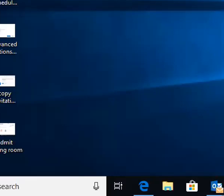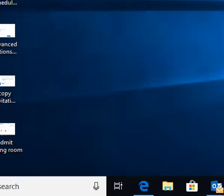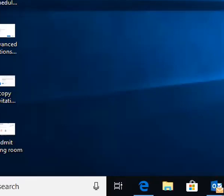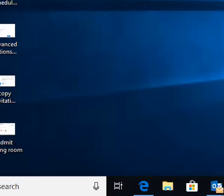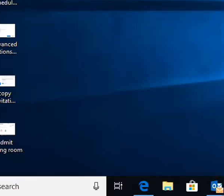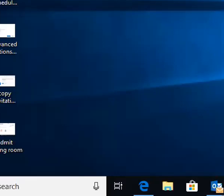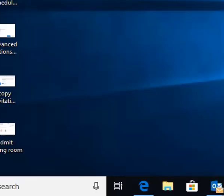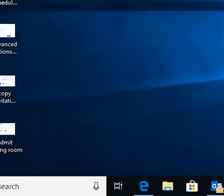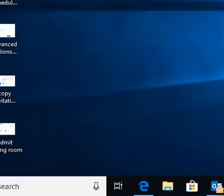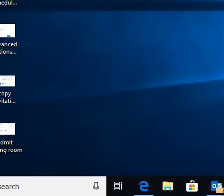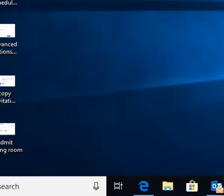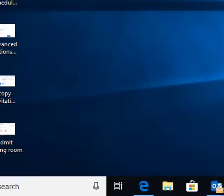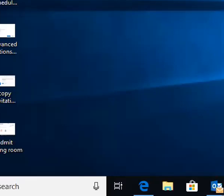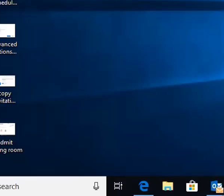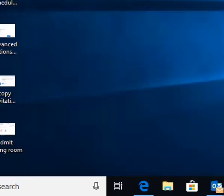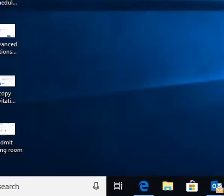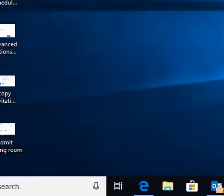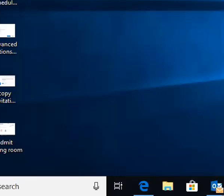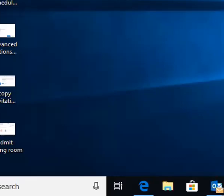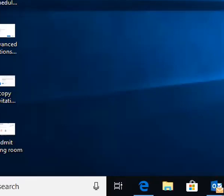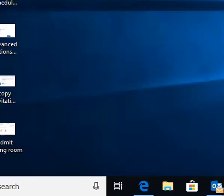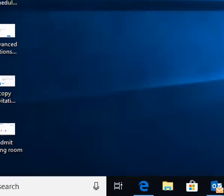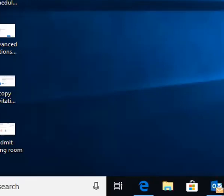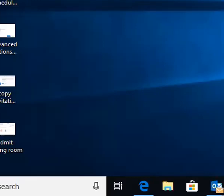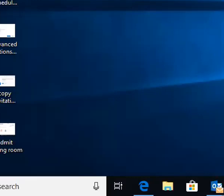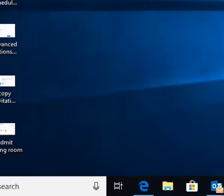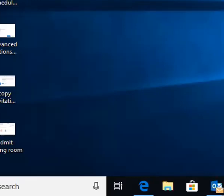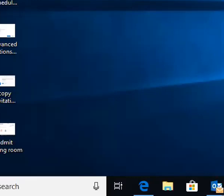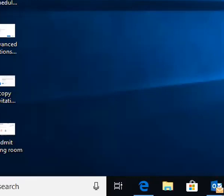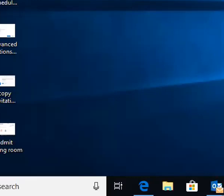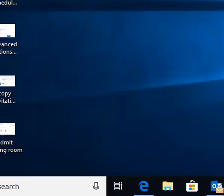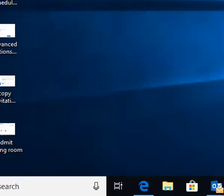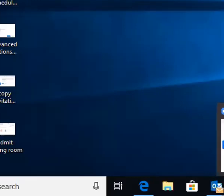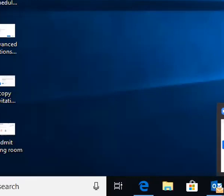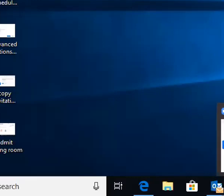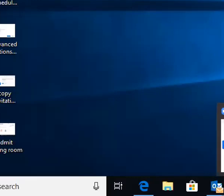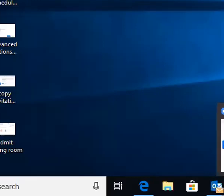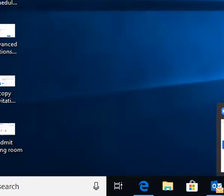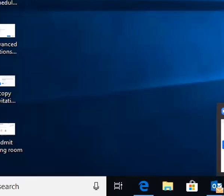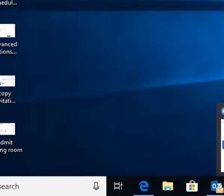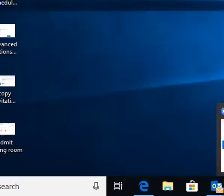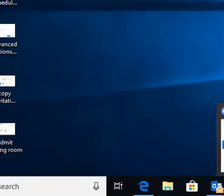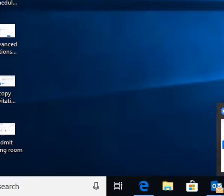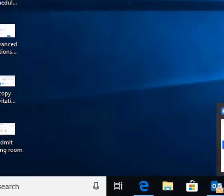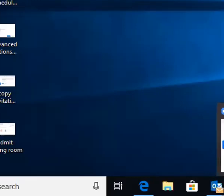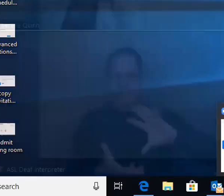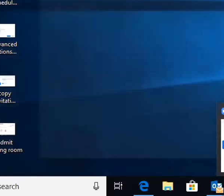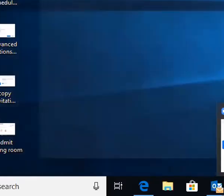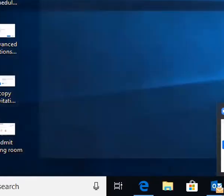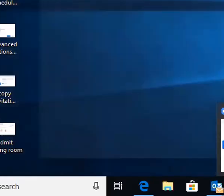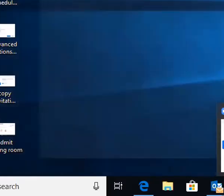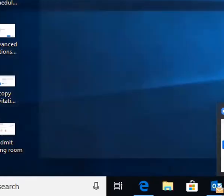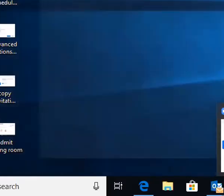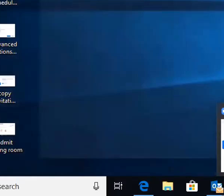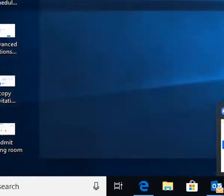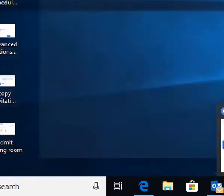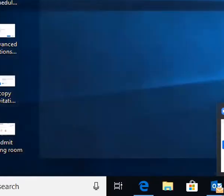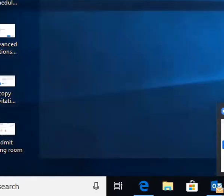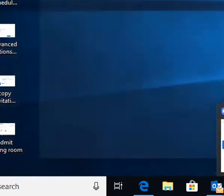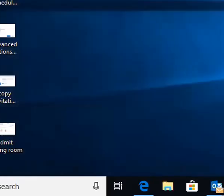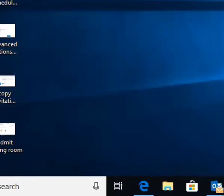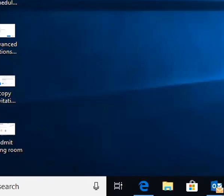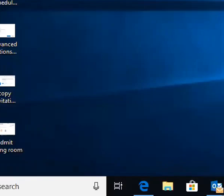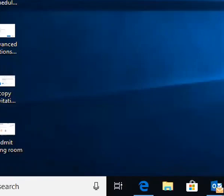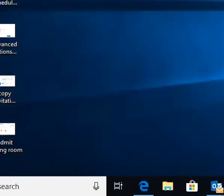of disasters since 2007. When there was flooding that happened back in 2007 and